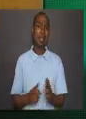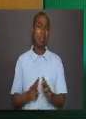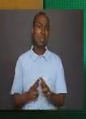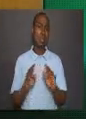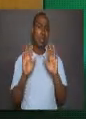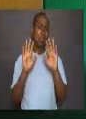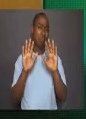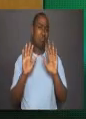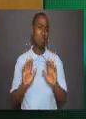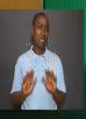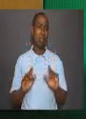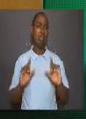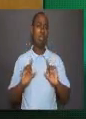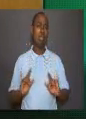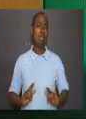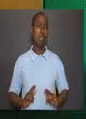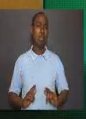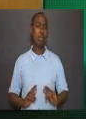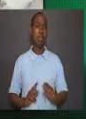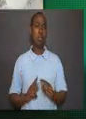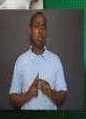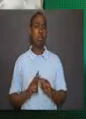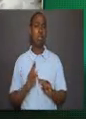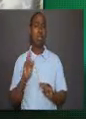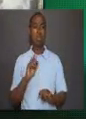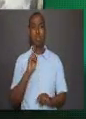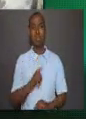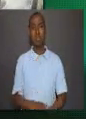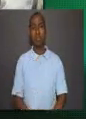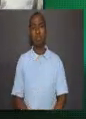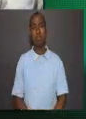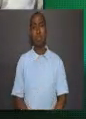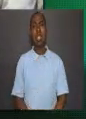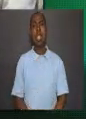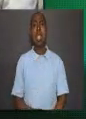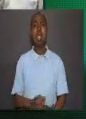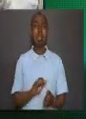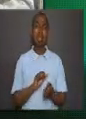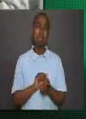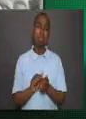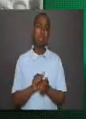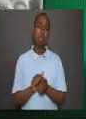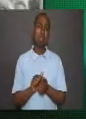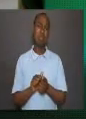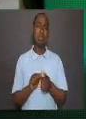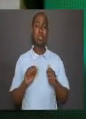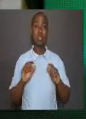loss of lives. AIDS destroys the health of our